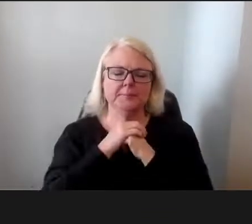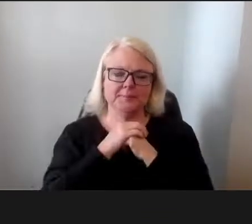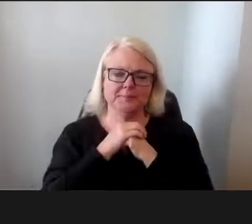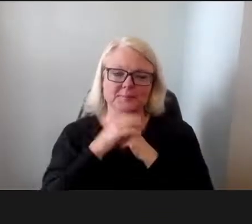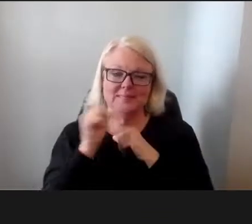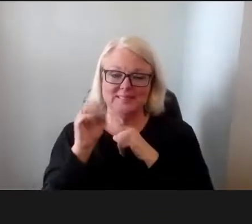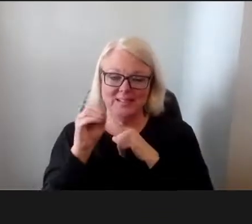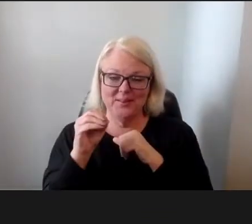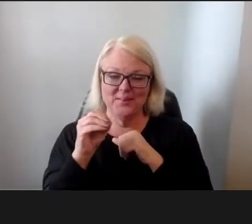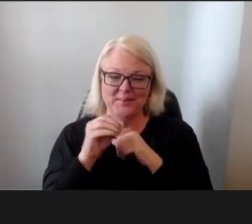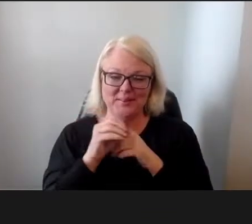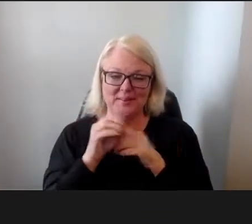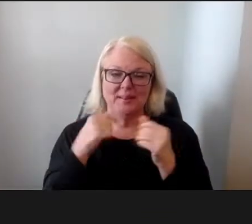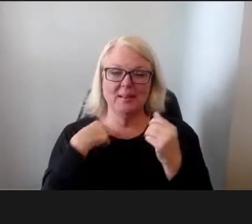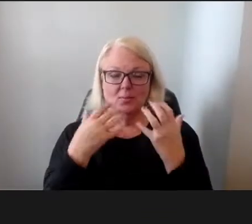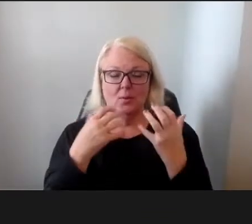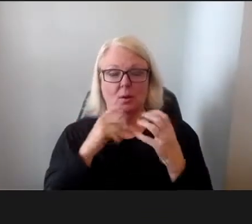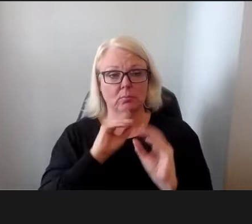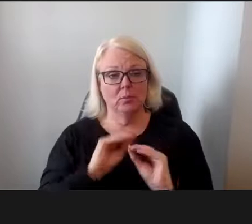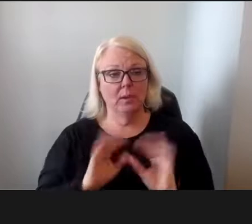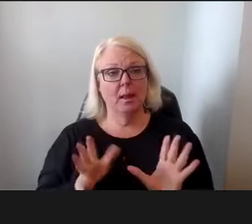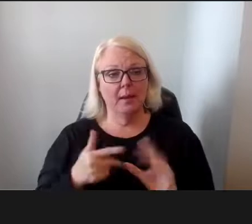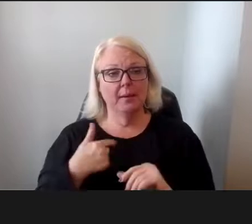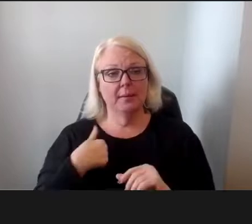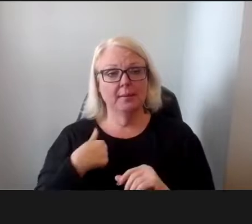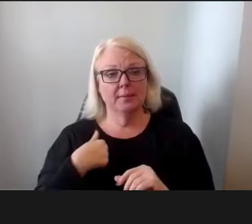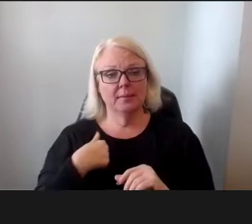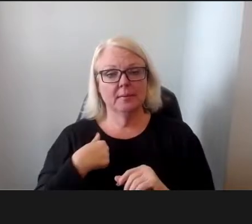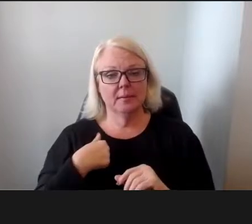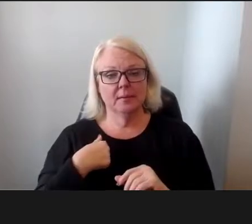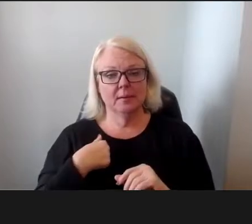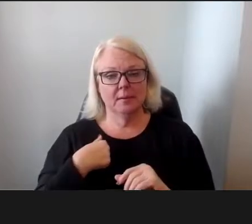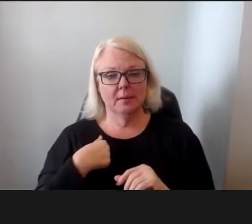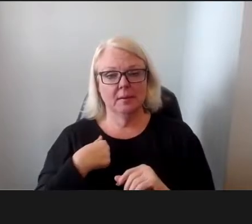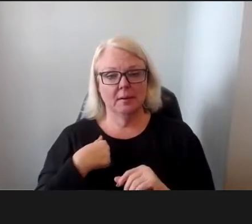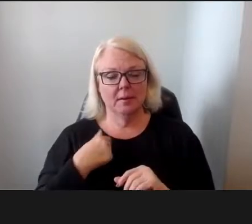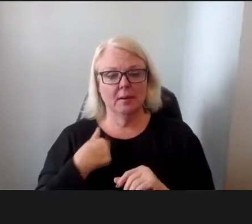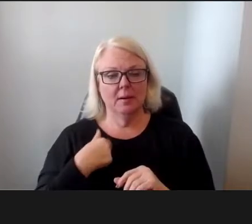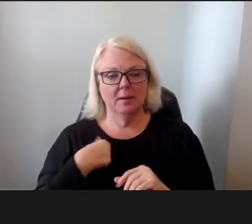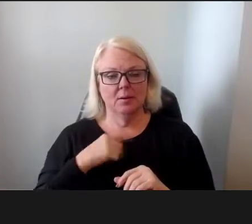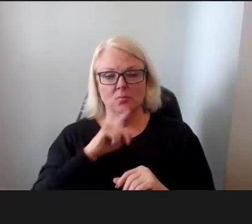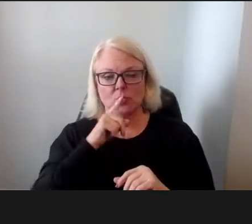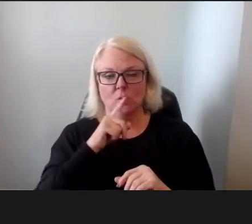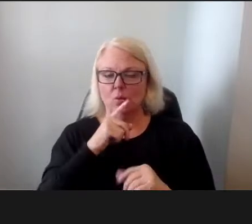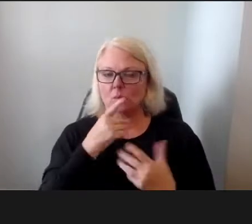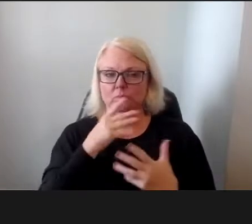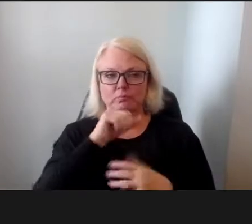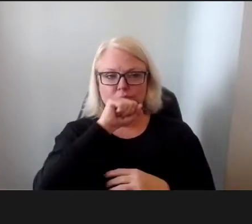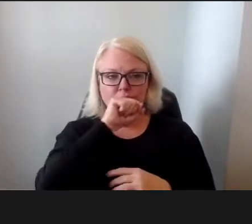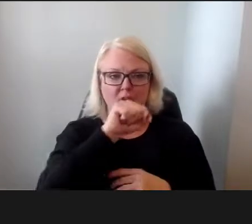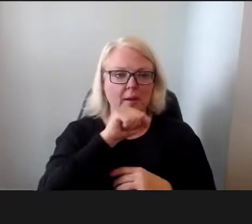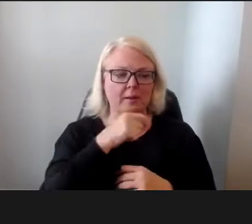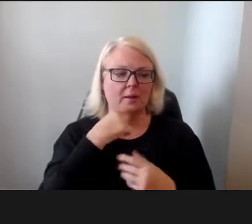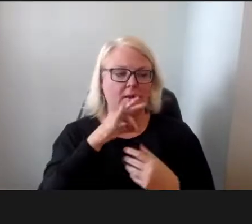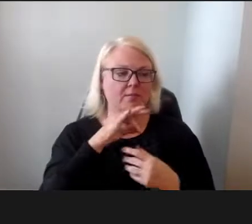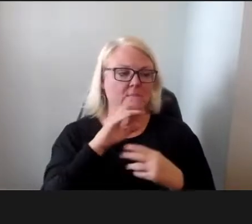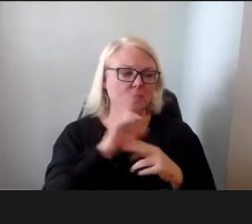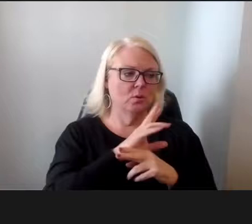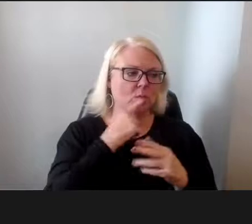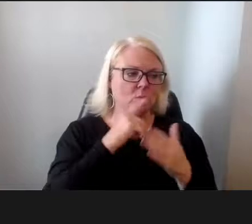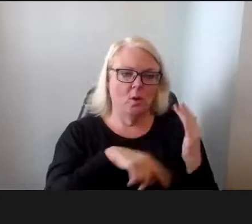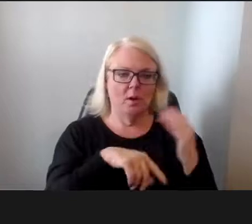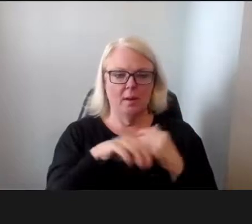So I just want to be really clear that I am an absolute fan of practicing what S.